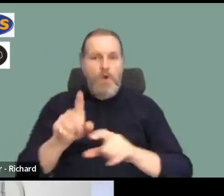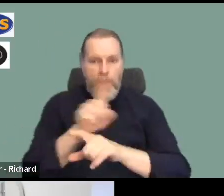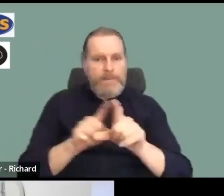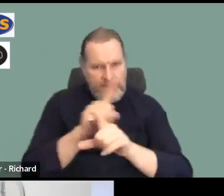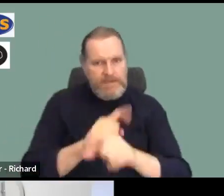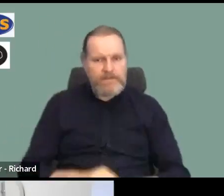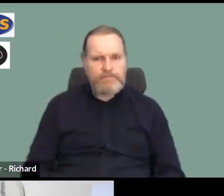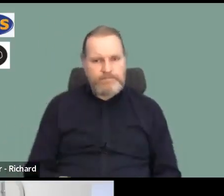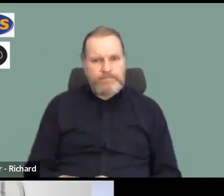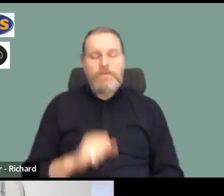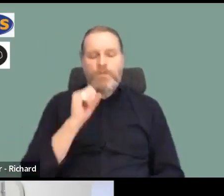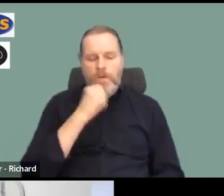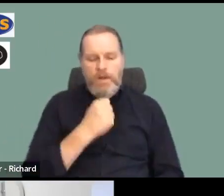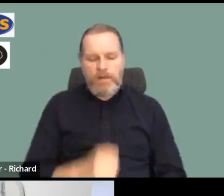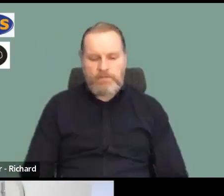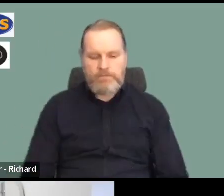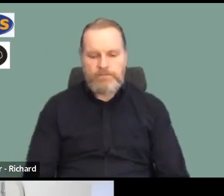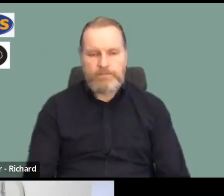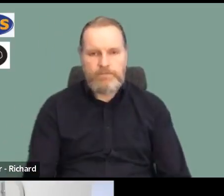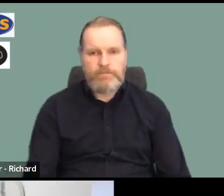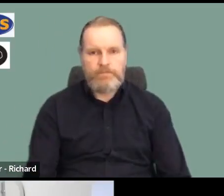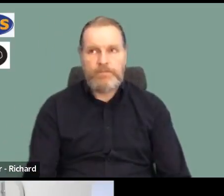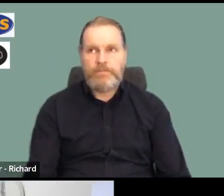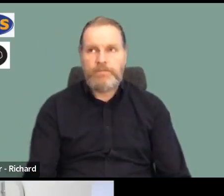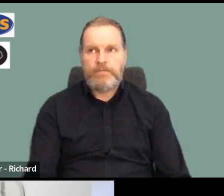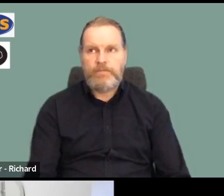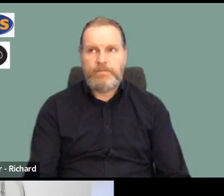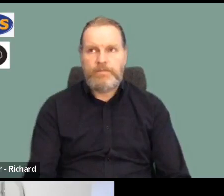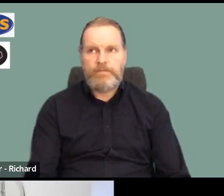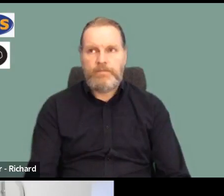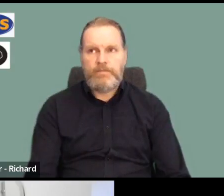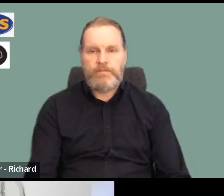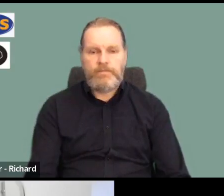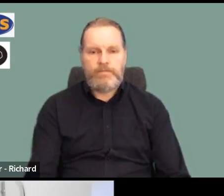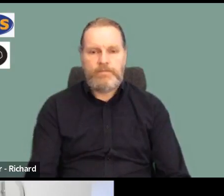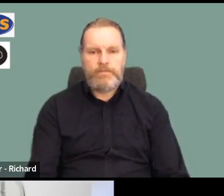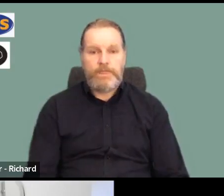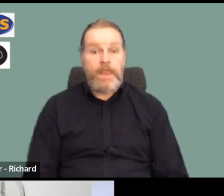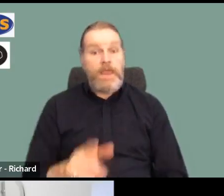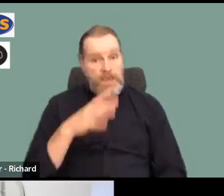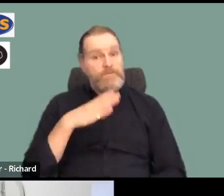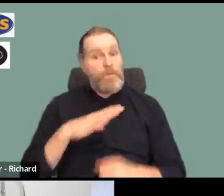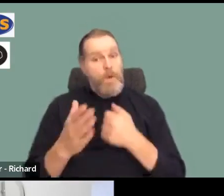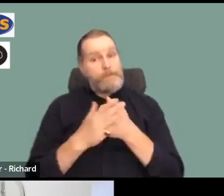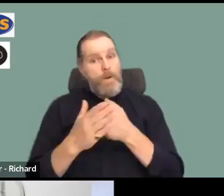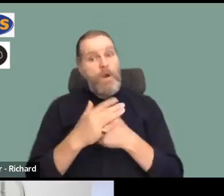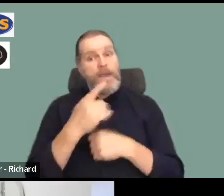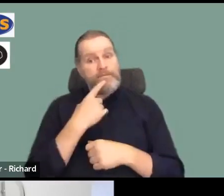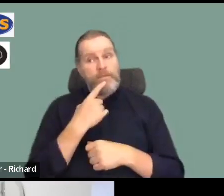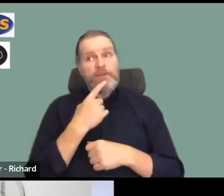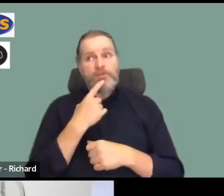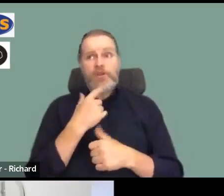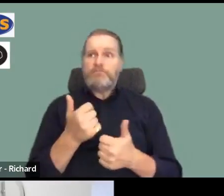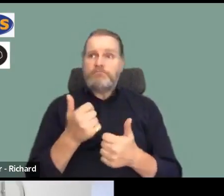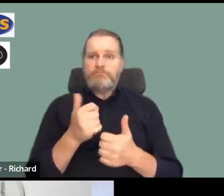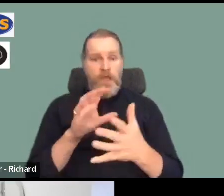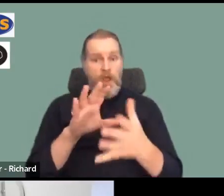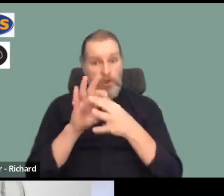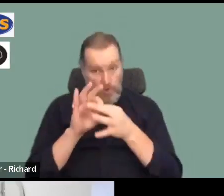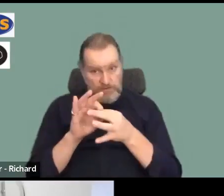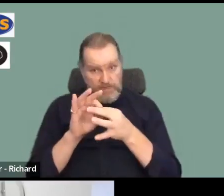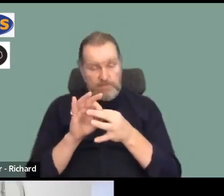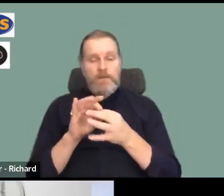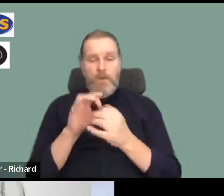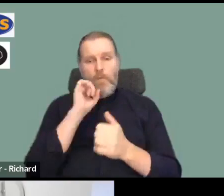those are some ideas of what people can do. But at the end of the day, if you want to know more than that, just drop us a line and email or give us your details in the chat and somebody will